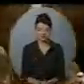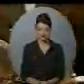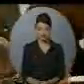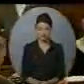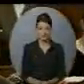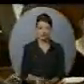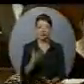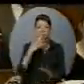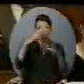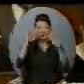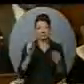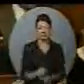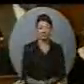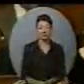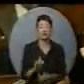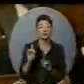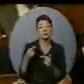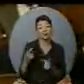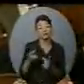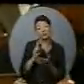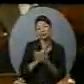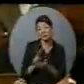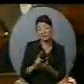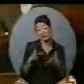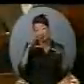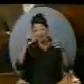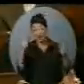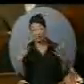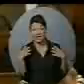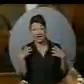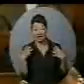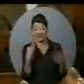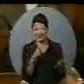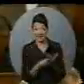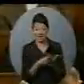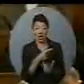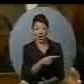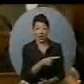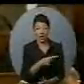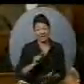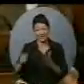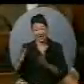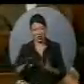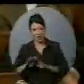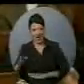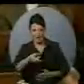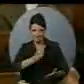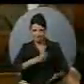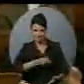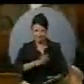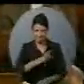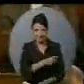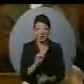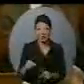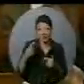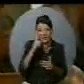Thank you, Mr. Speaker. It's been 2 weeks since the Treasury Board President was taken down to the Auditor General's principal's office, and he's been hiding under his